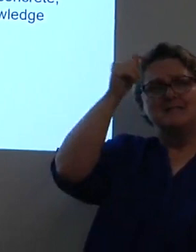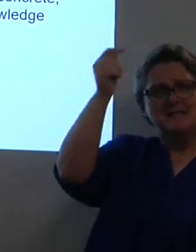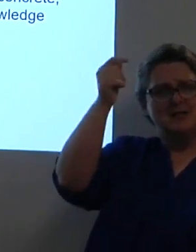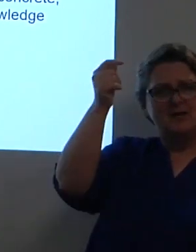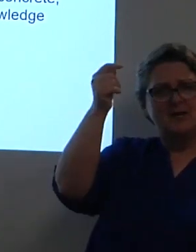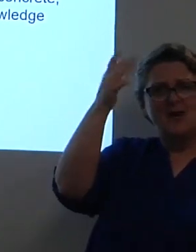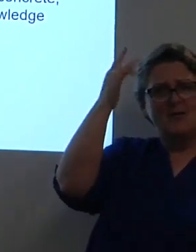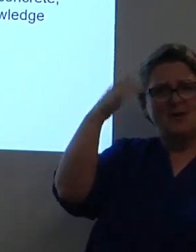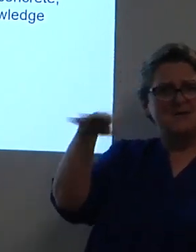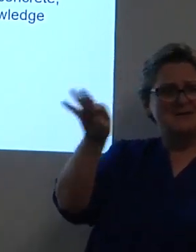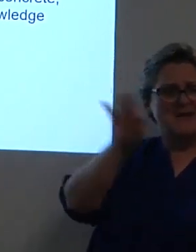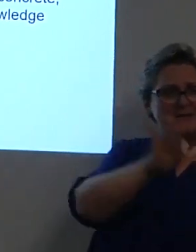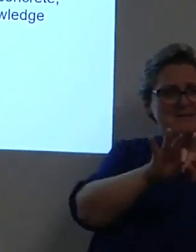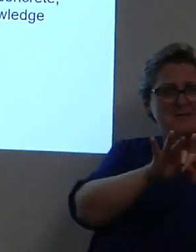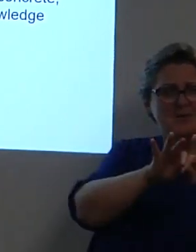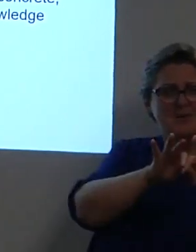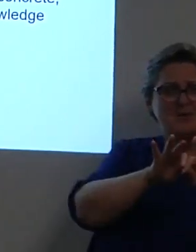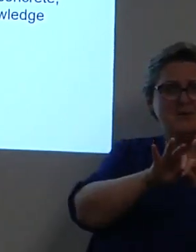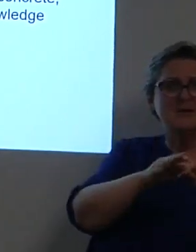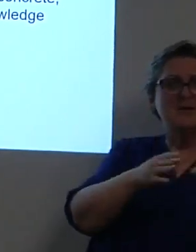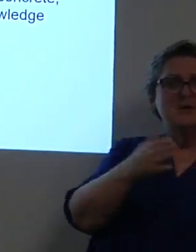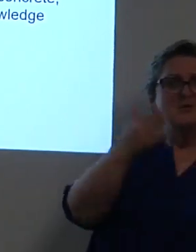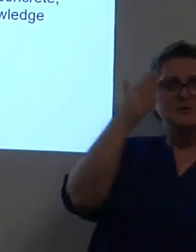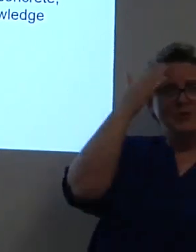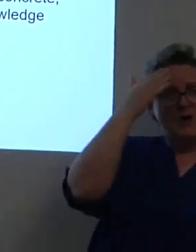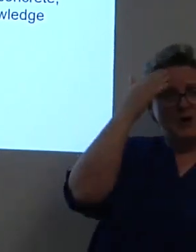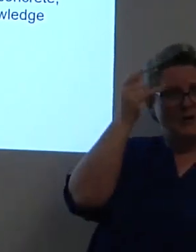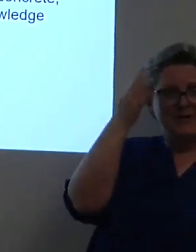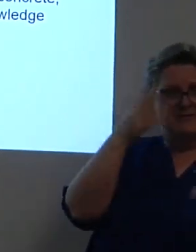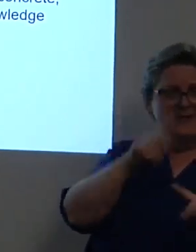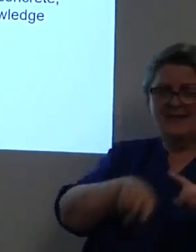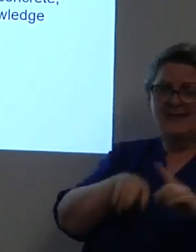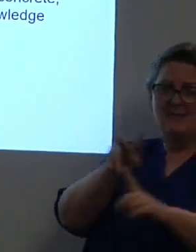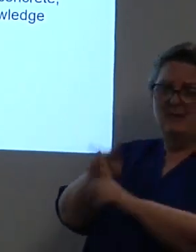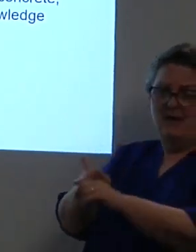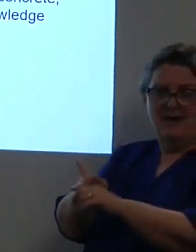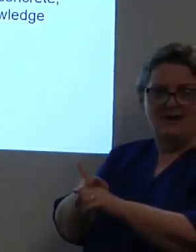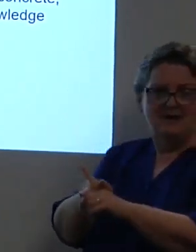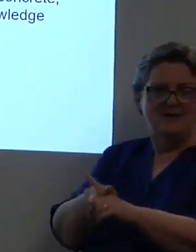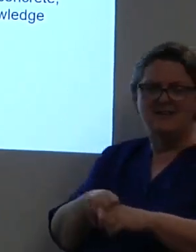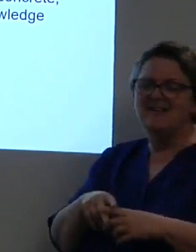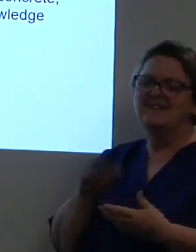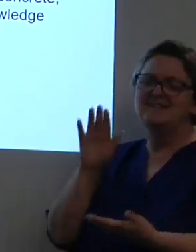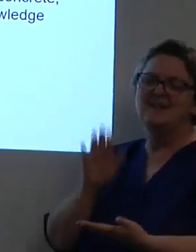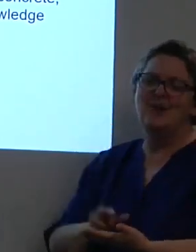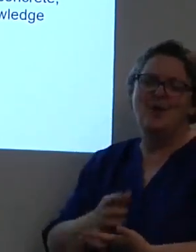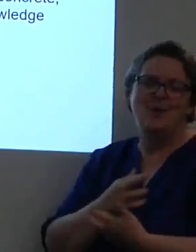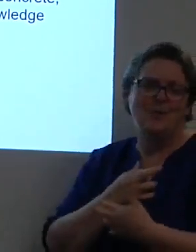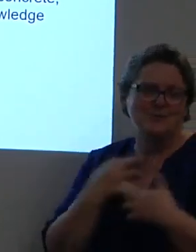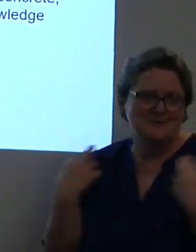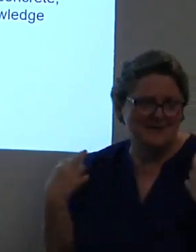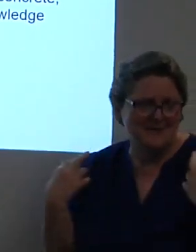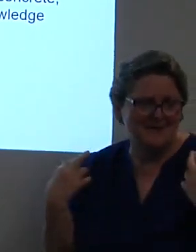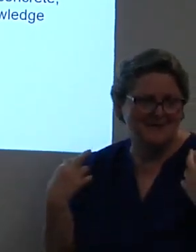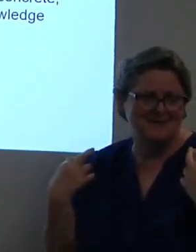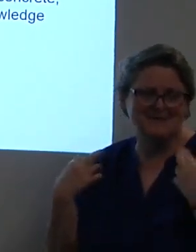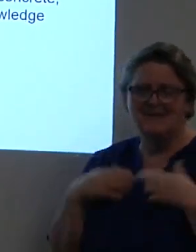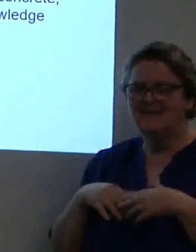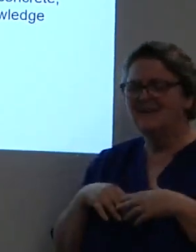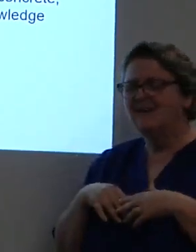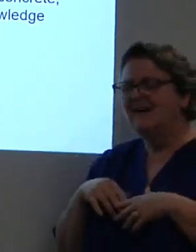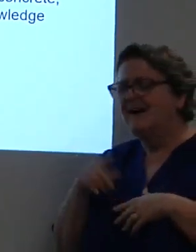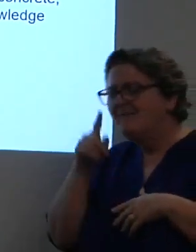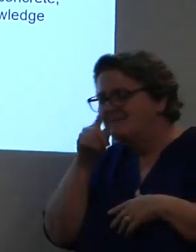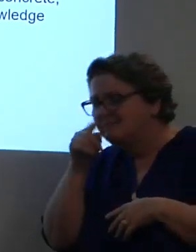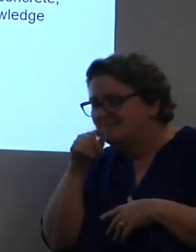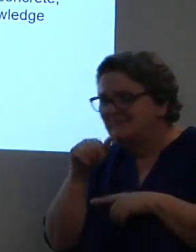So think of this as a way to do that in sort of a practice scenario, right? You're letting them be in a low stakes pretend situation to apply that information